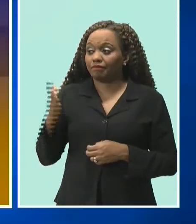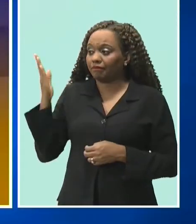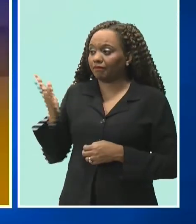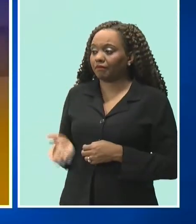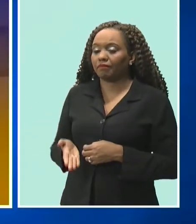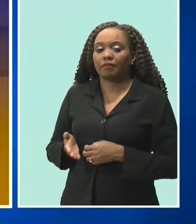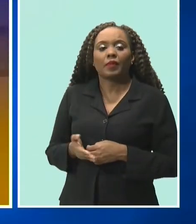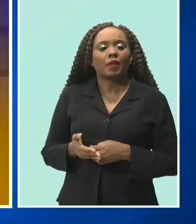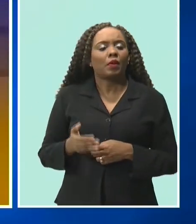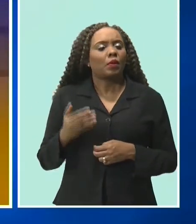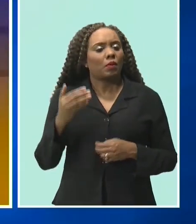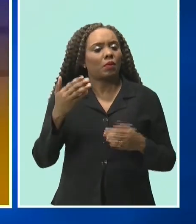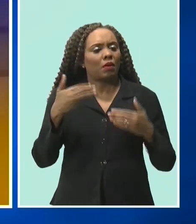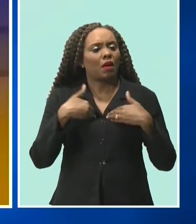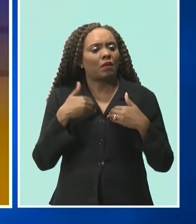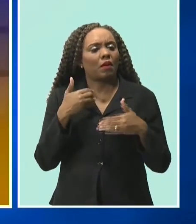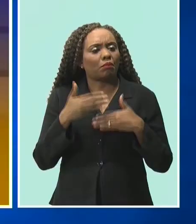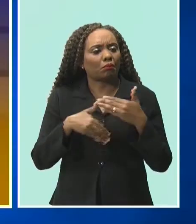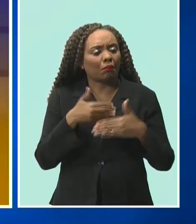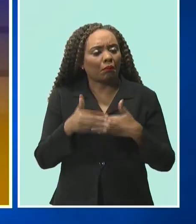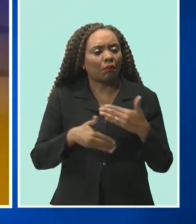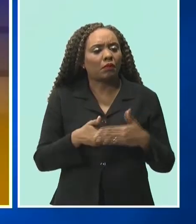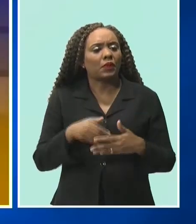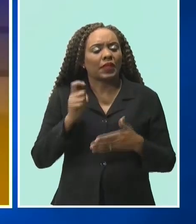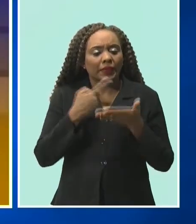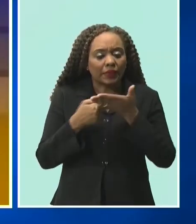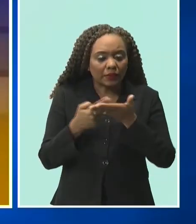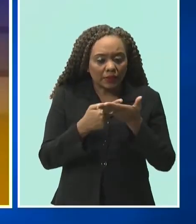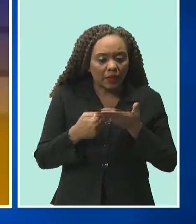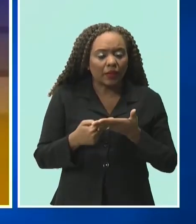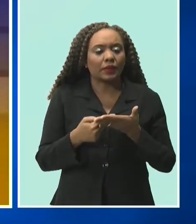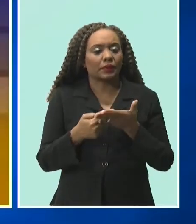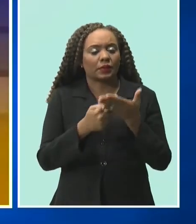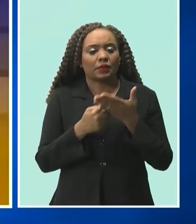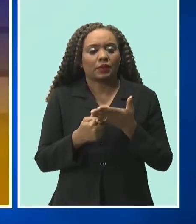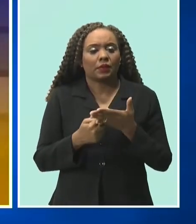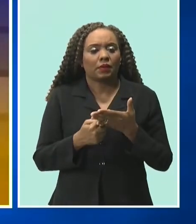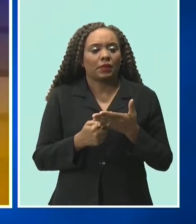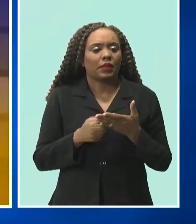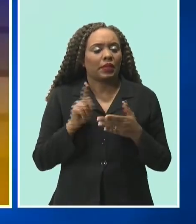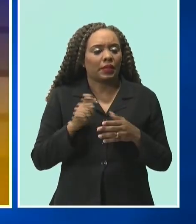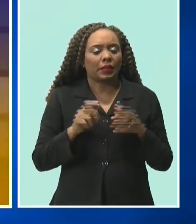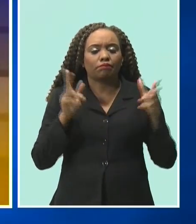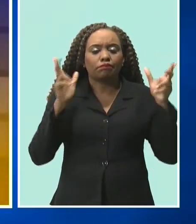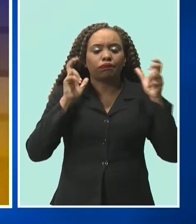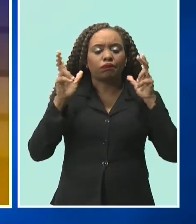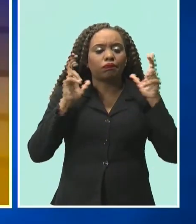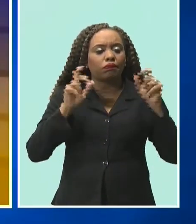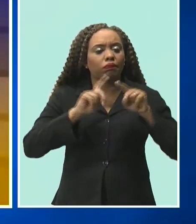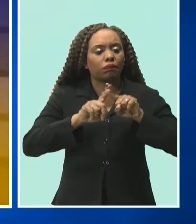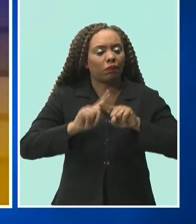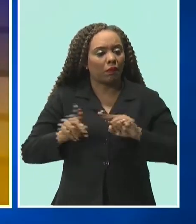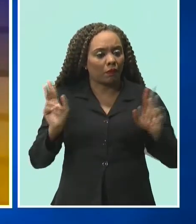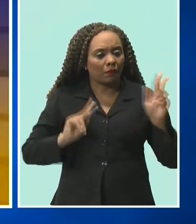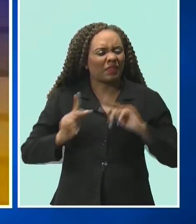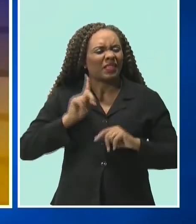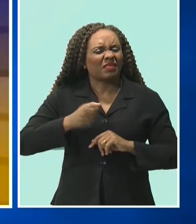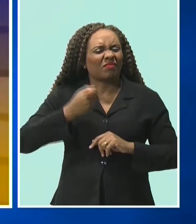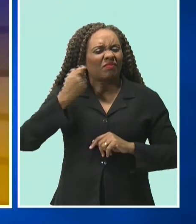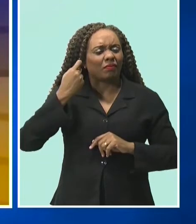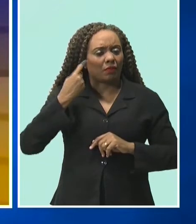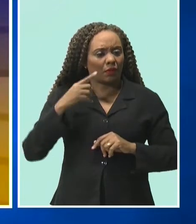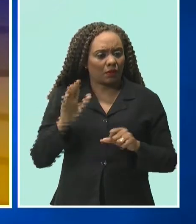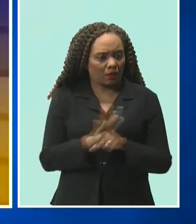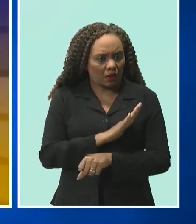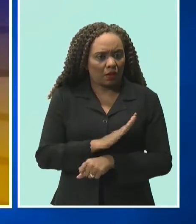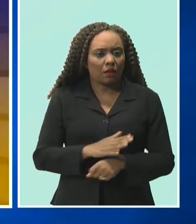discussion and a negotiation. So both sides have to have a concrete understanding